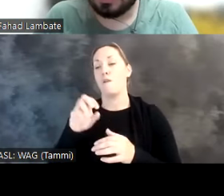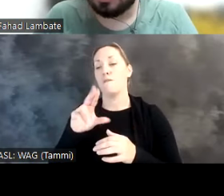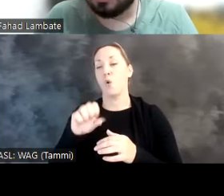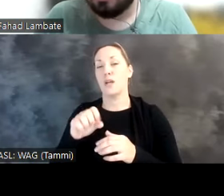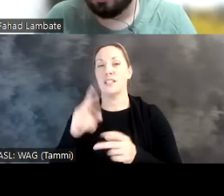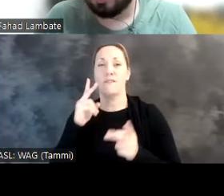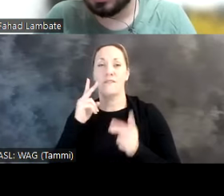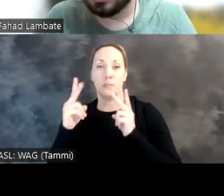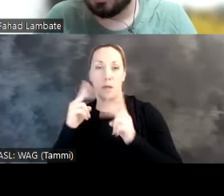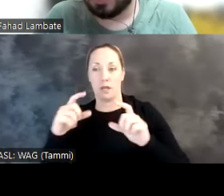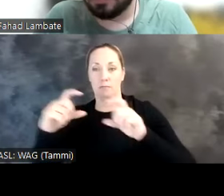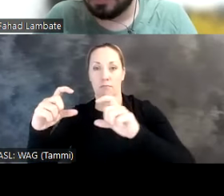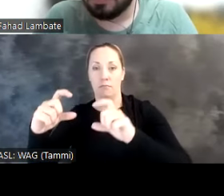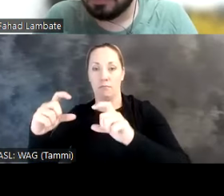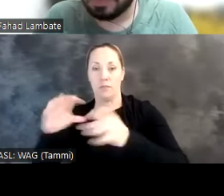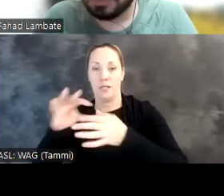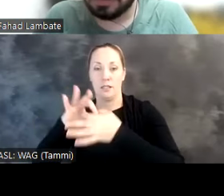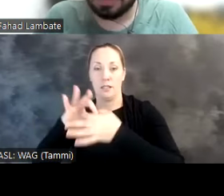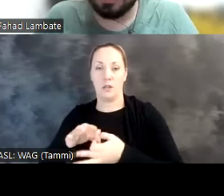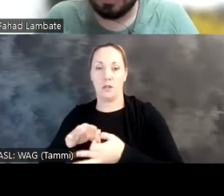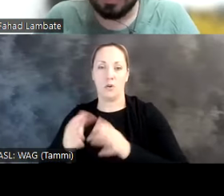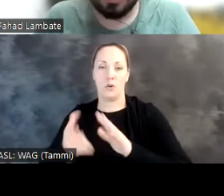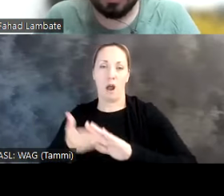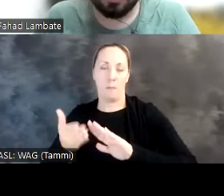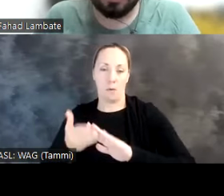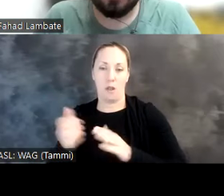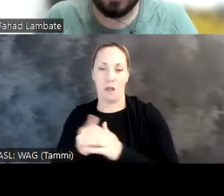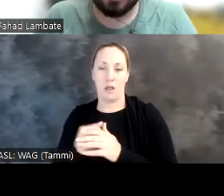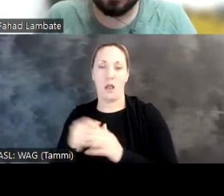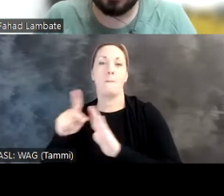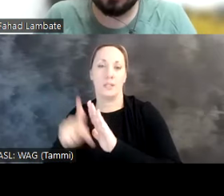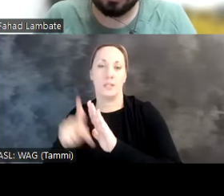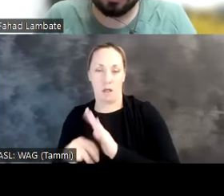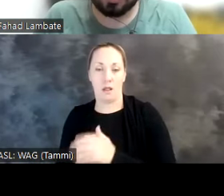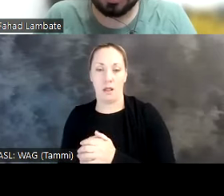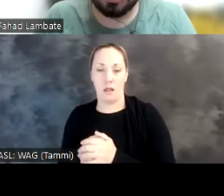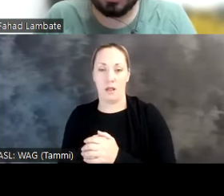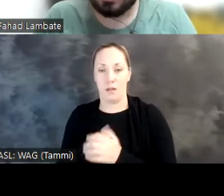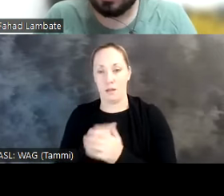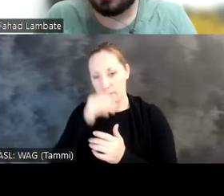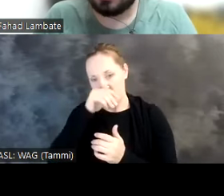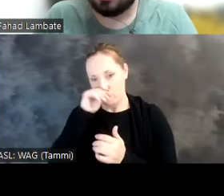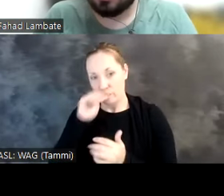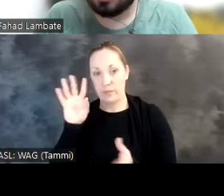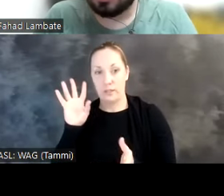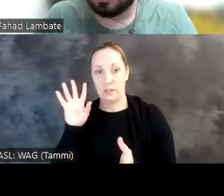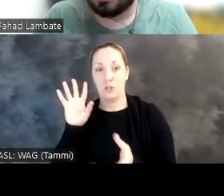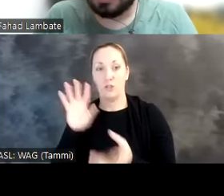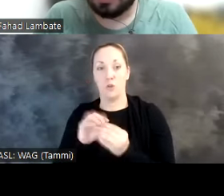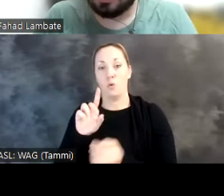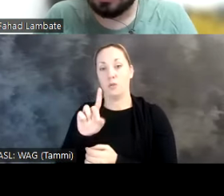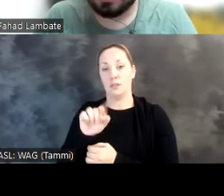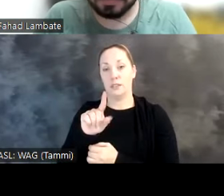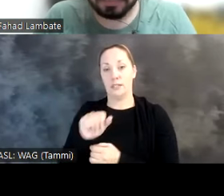it falls under operable principle. Okay. Total, there are around